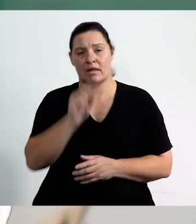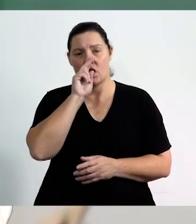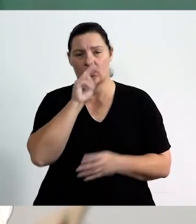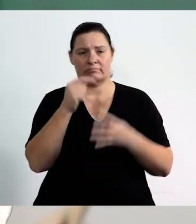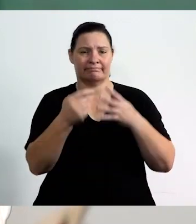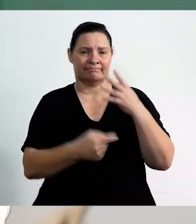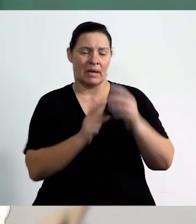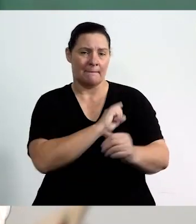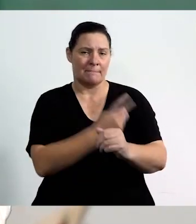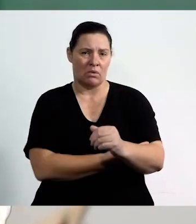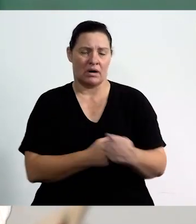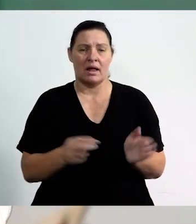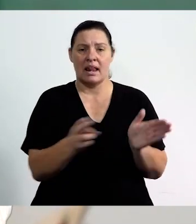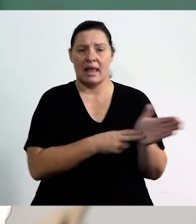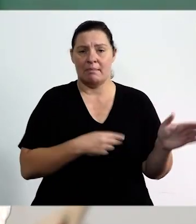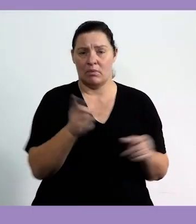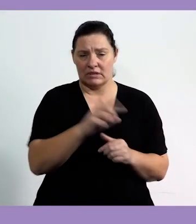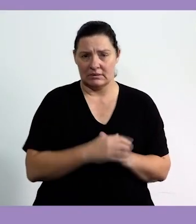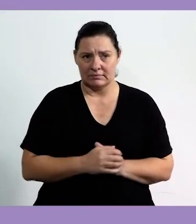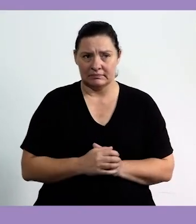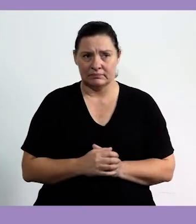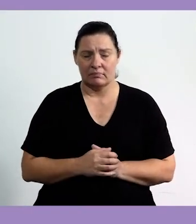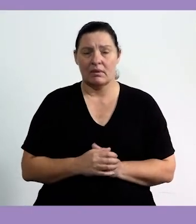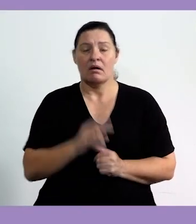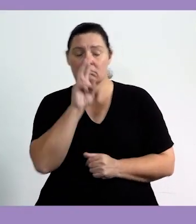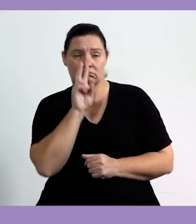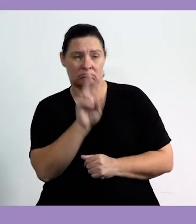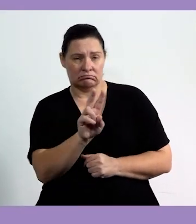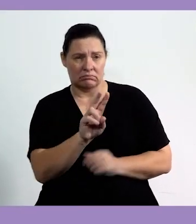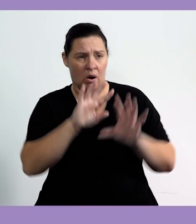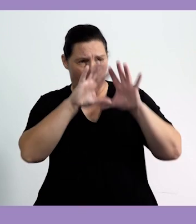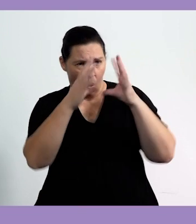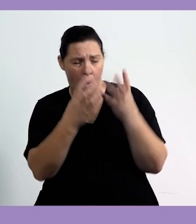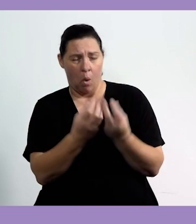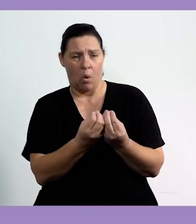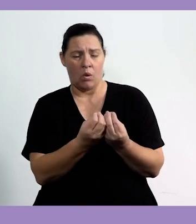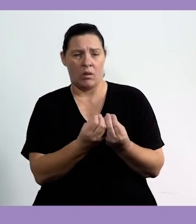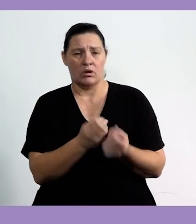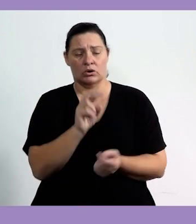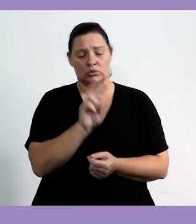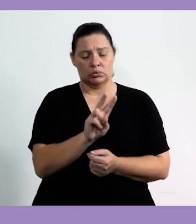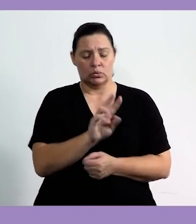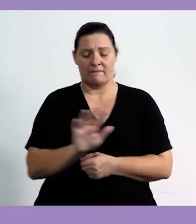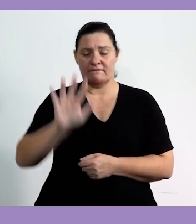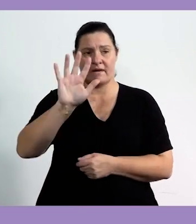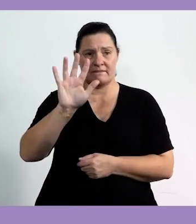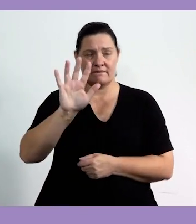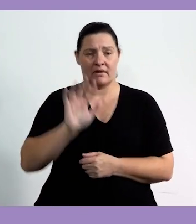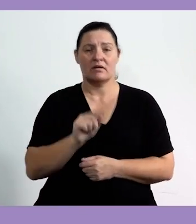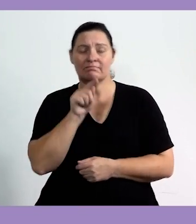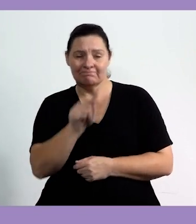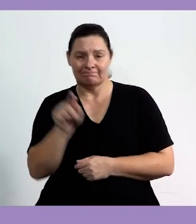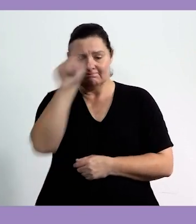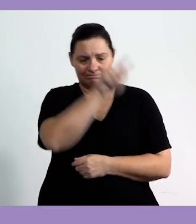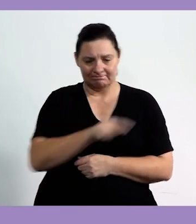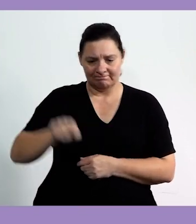Let's look at the following power. Label the following. So when we are looking at the whole expression, this is